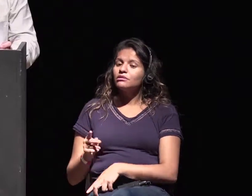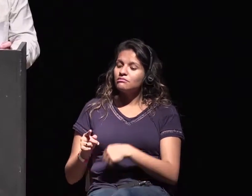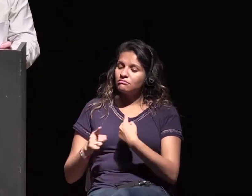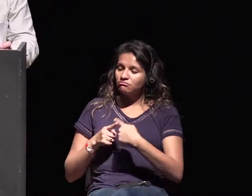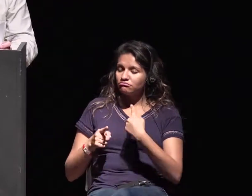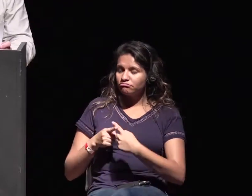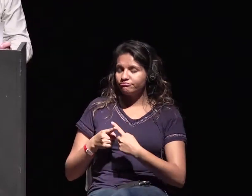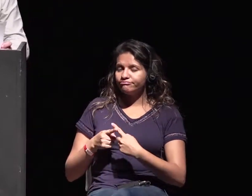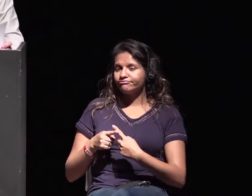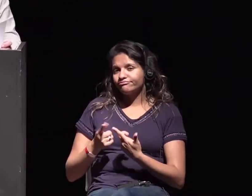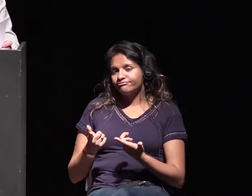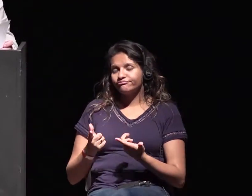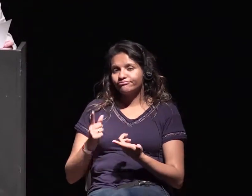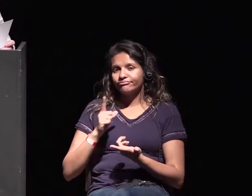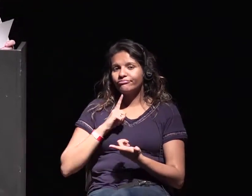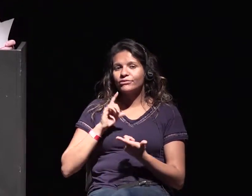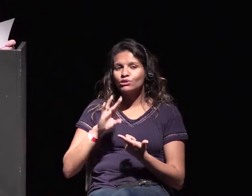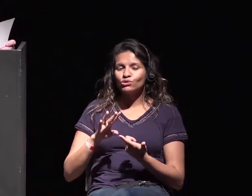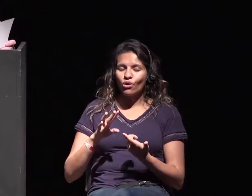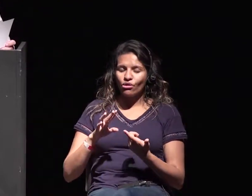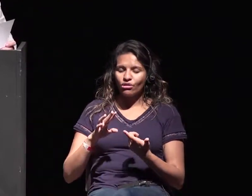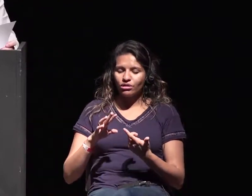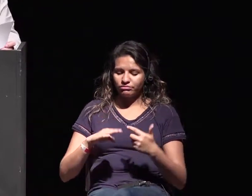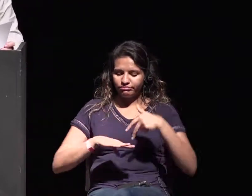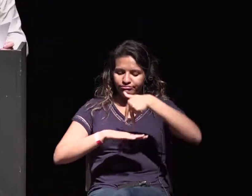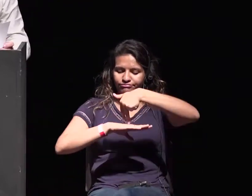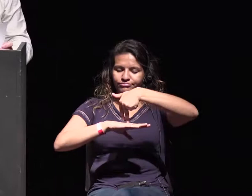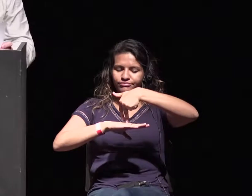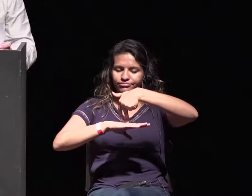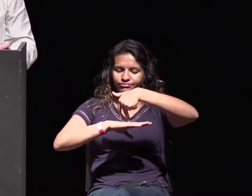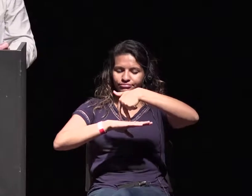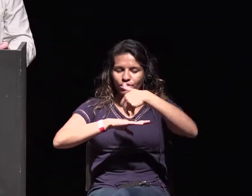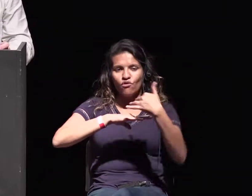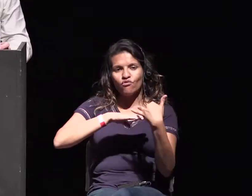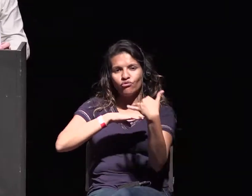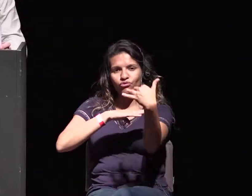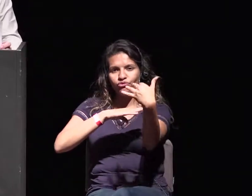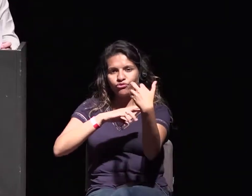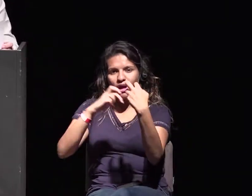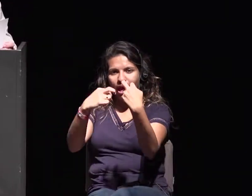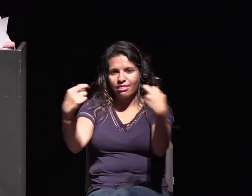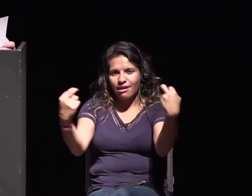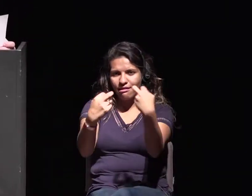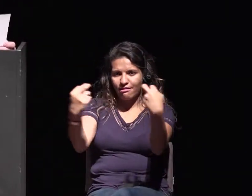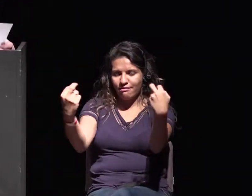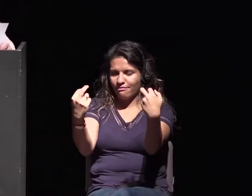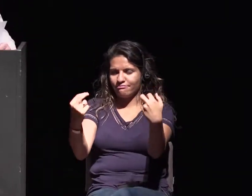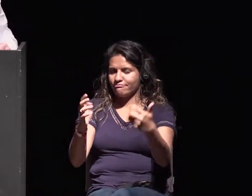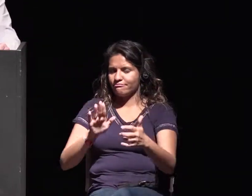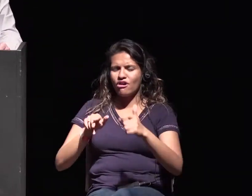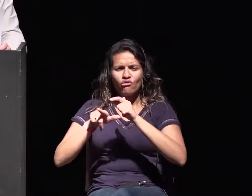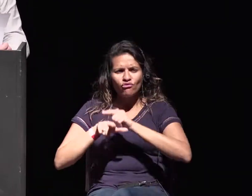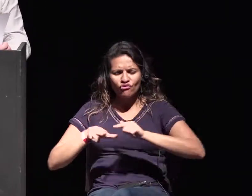spaces, nothing but the empty spaces. Everything happens on common ground.